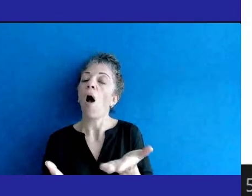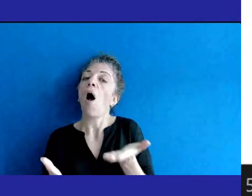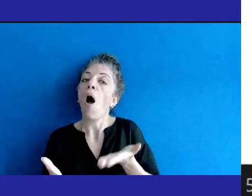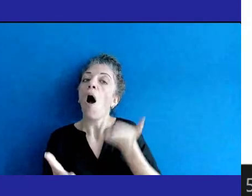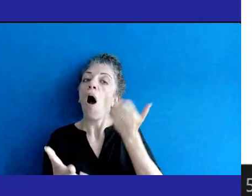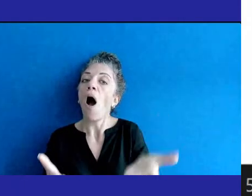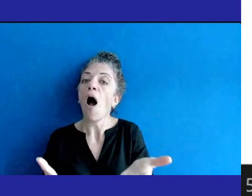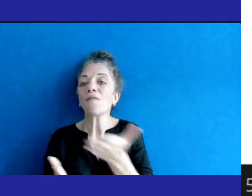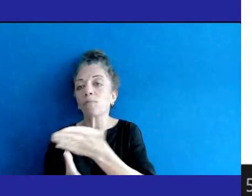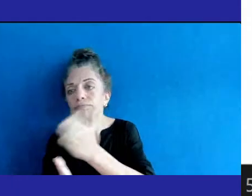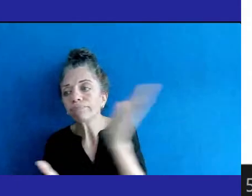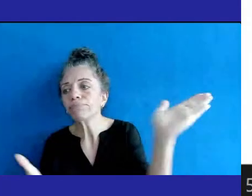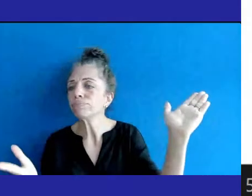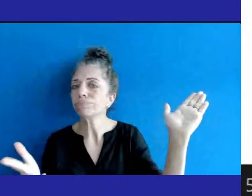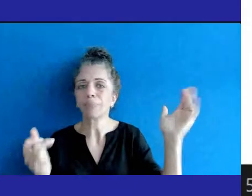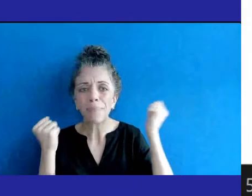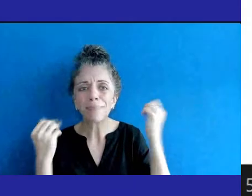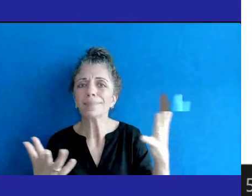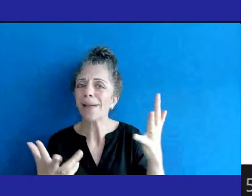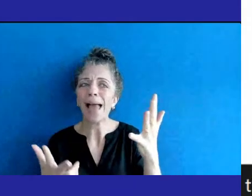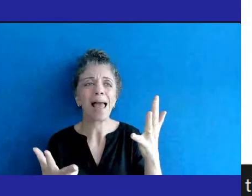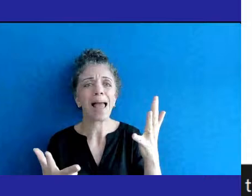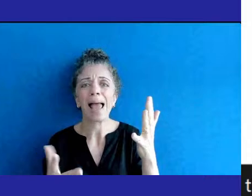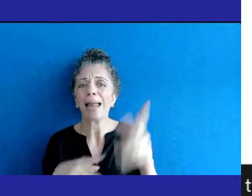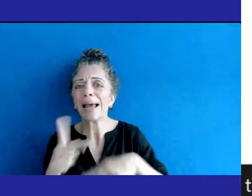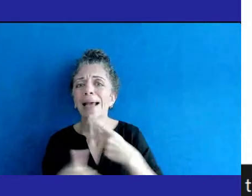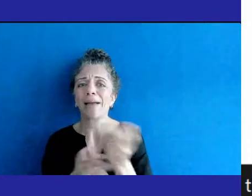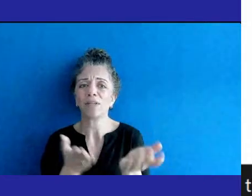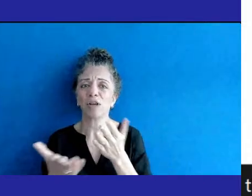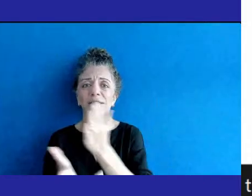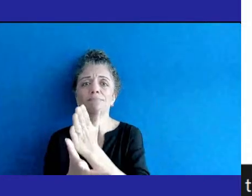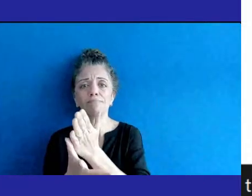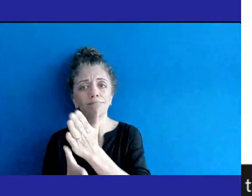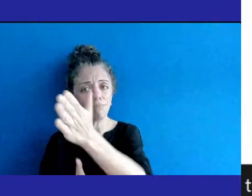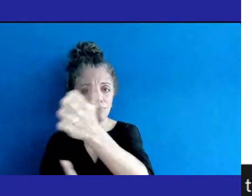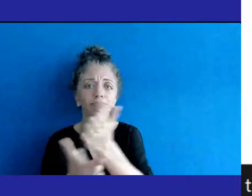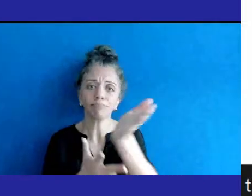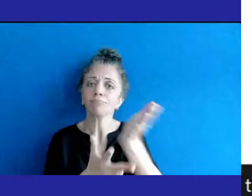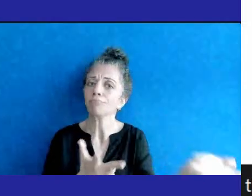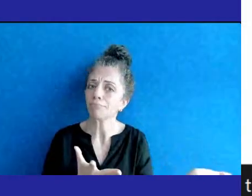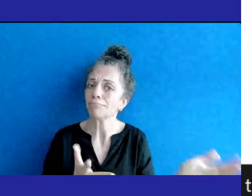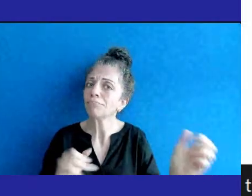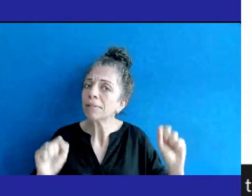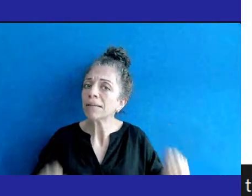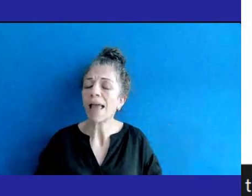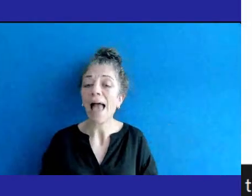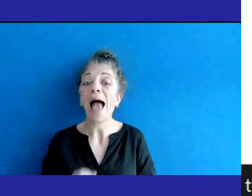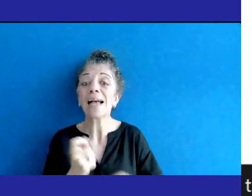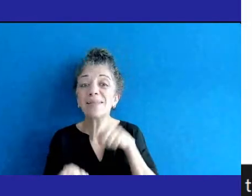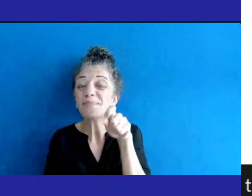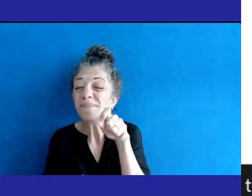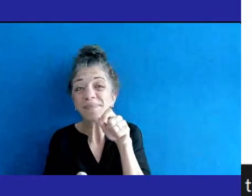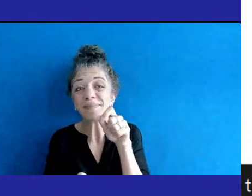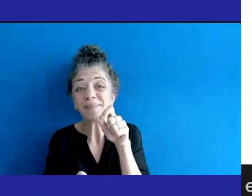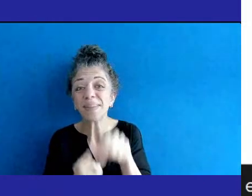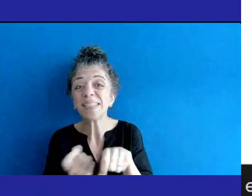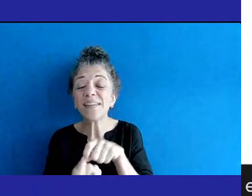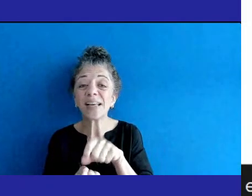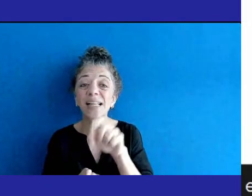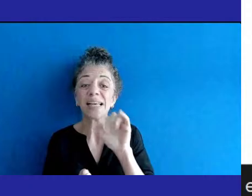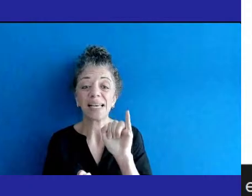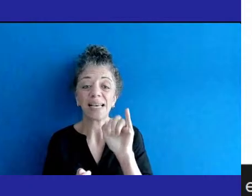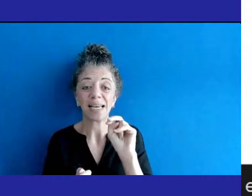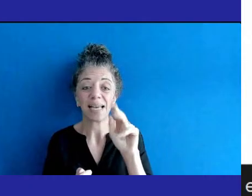service that we have, especially the interfaces, which are really good for turnaround times on getting results back to us and for